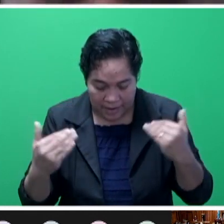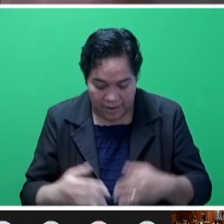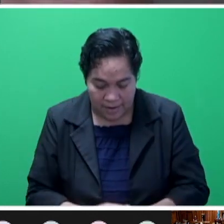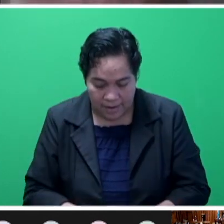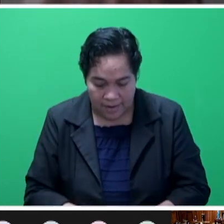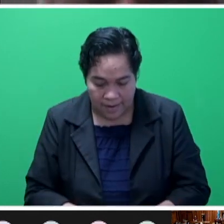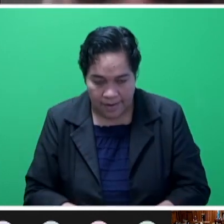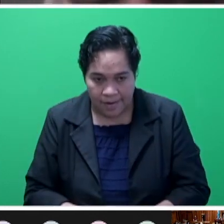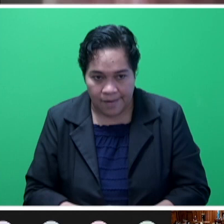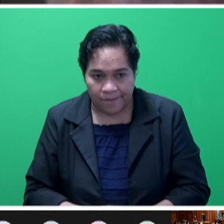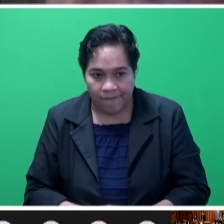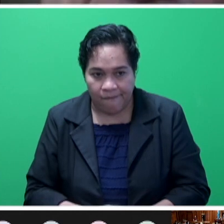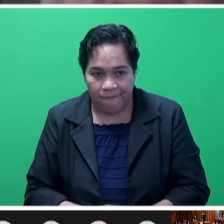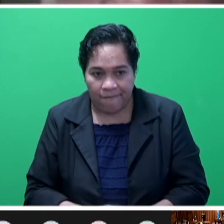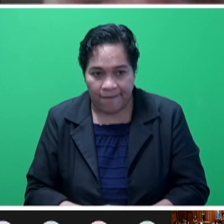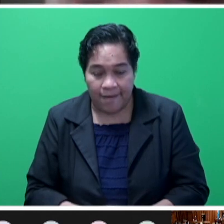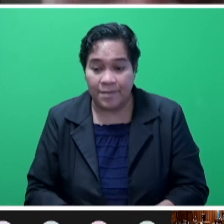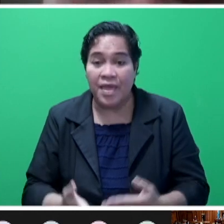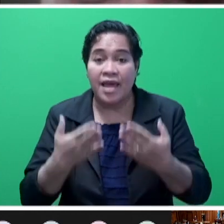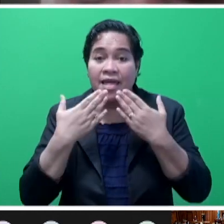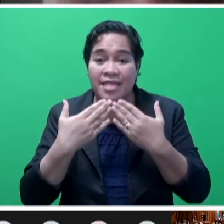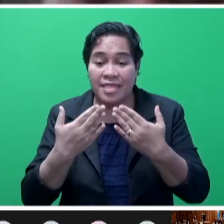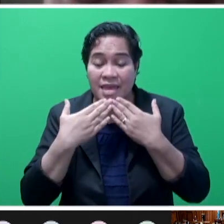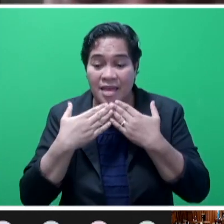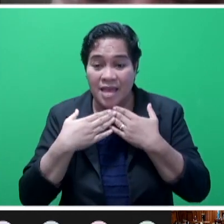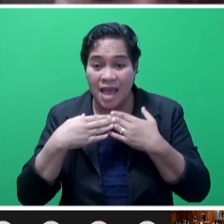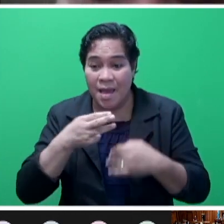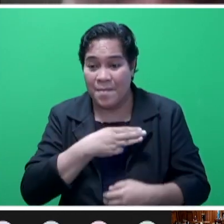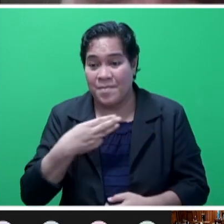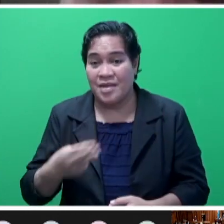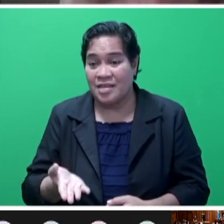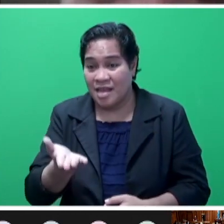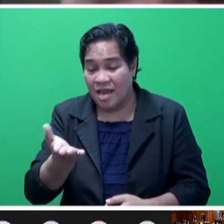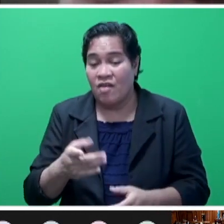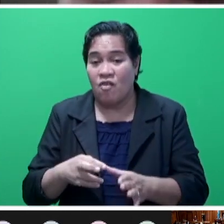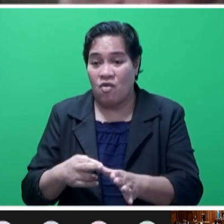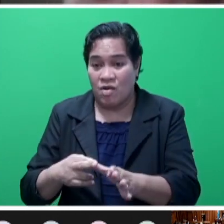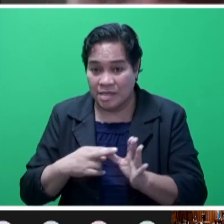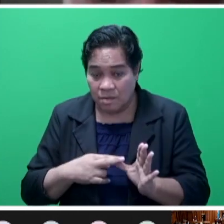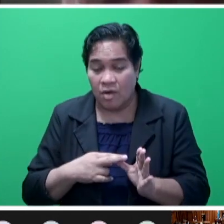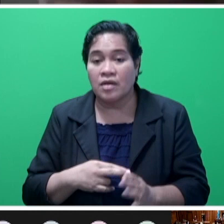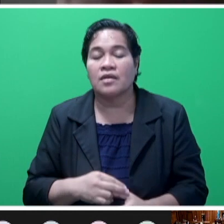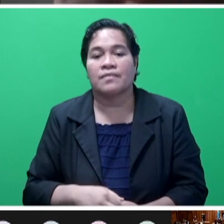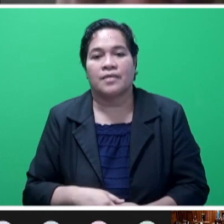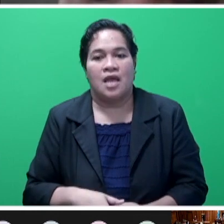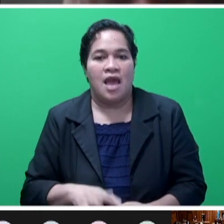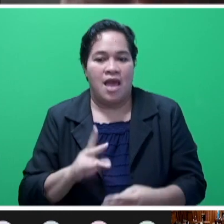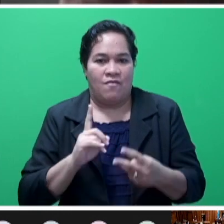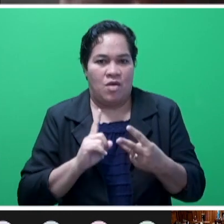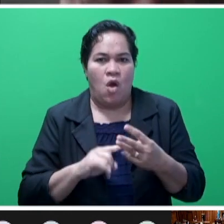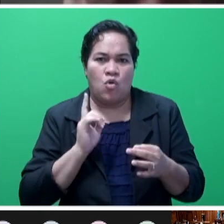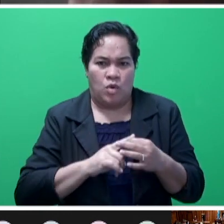Thank you, Honourable Speaker. I thank the Honourable Minister for her response, and just a simple question on: are